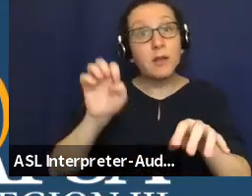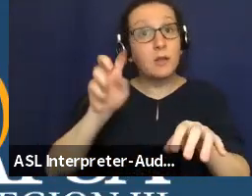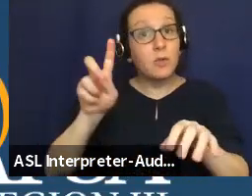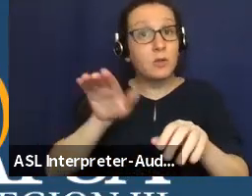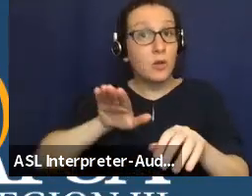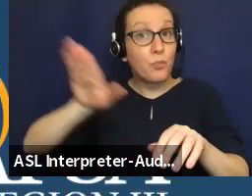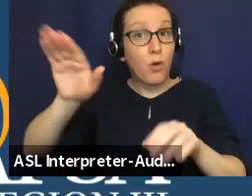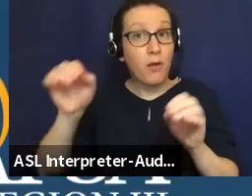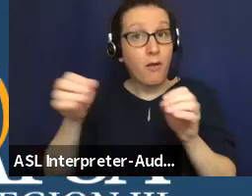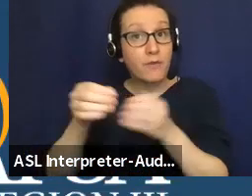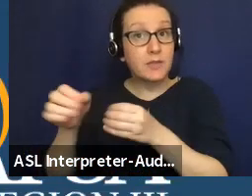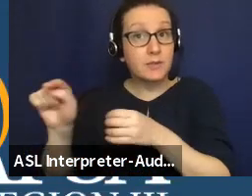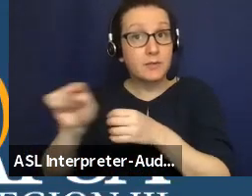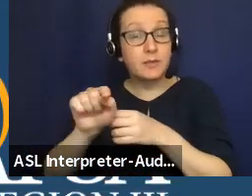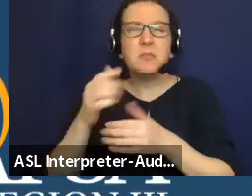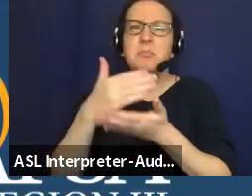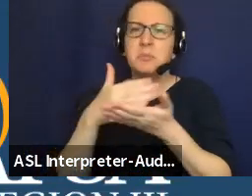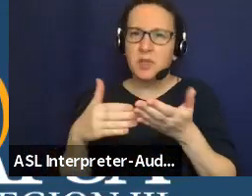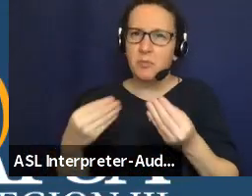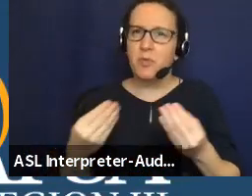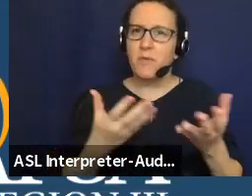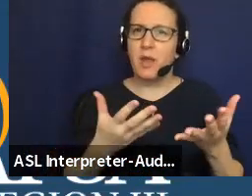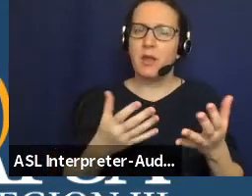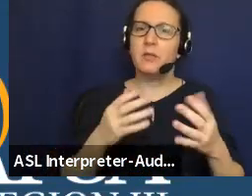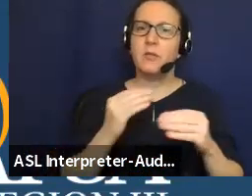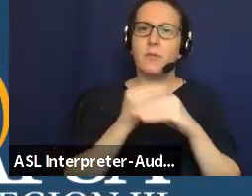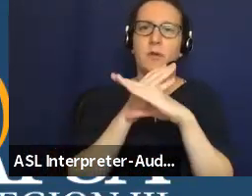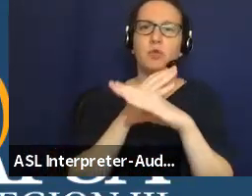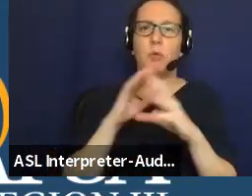them were either they provide virtual meetings by